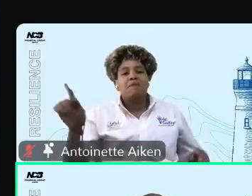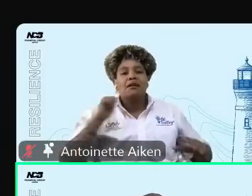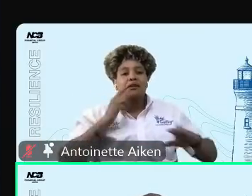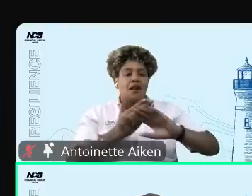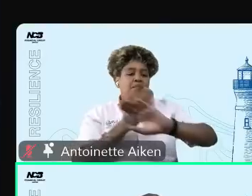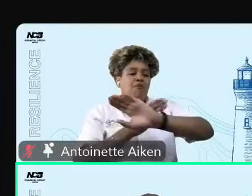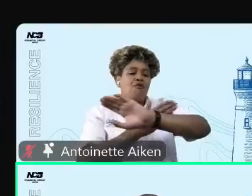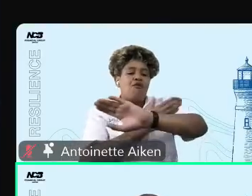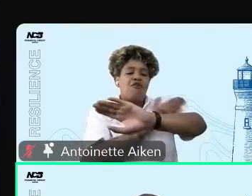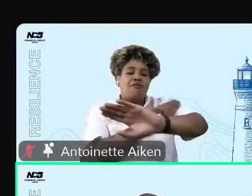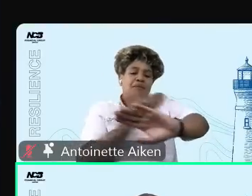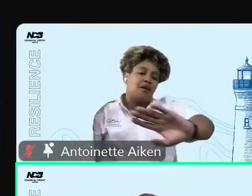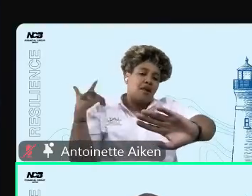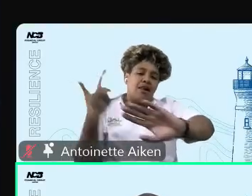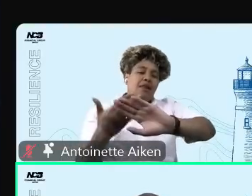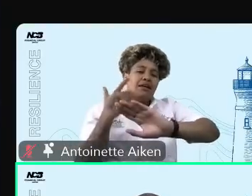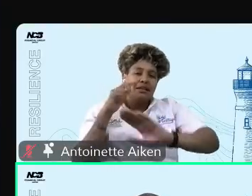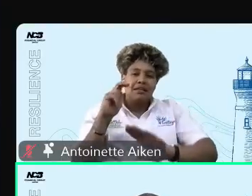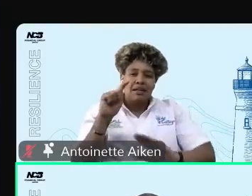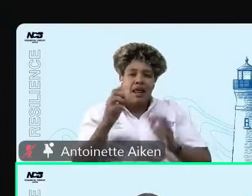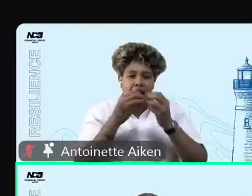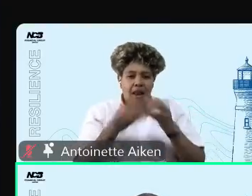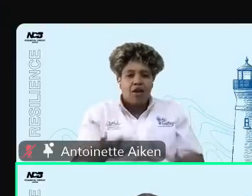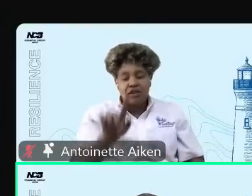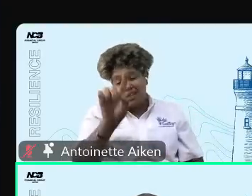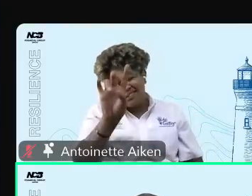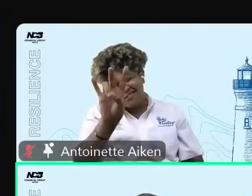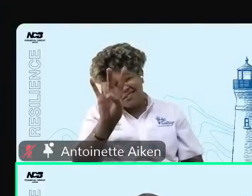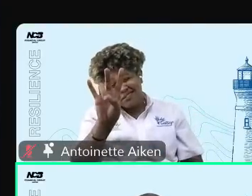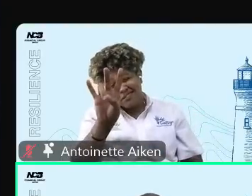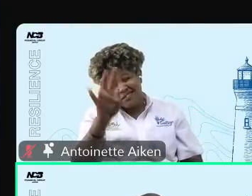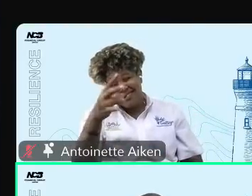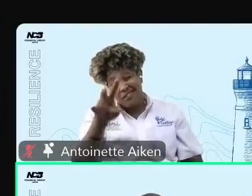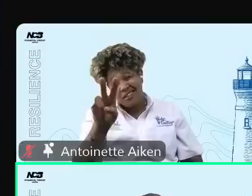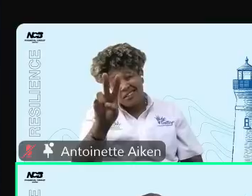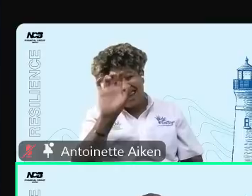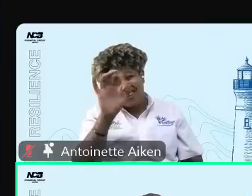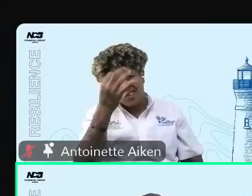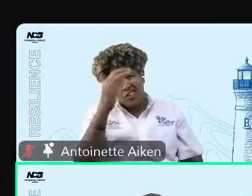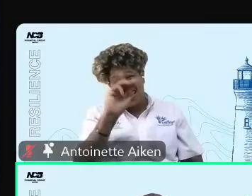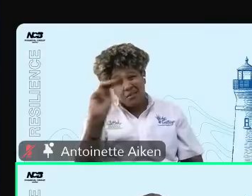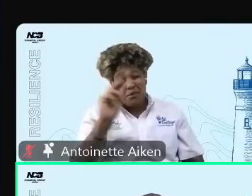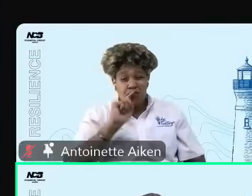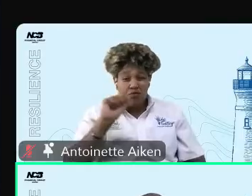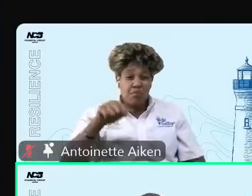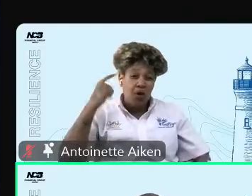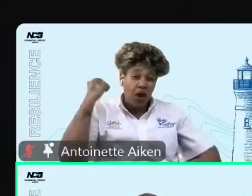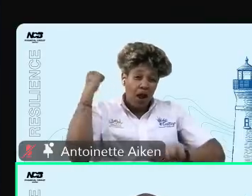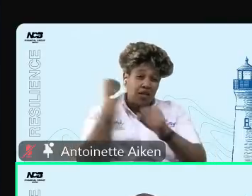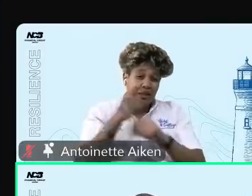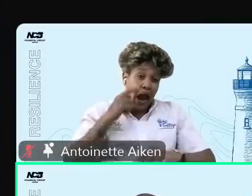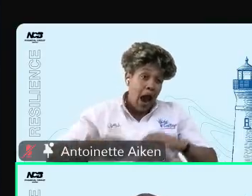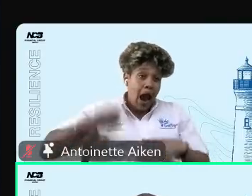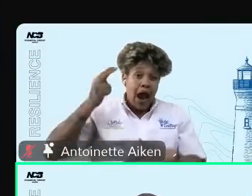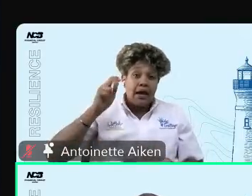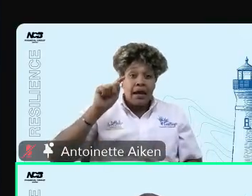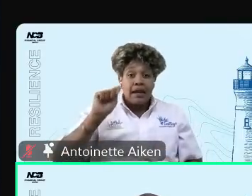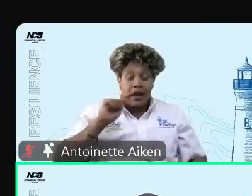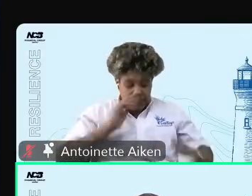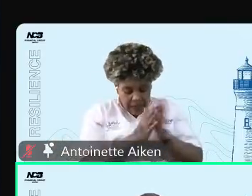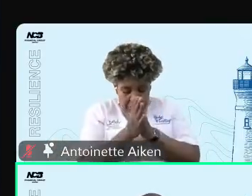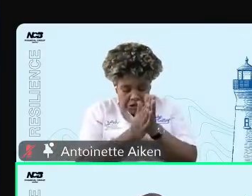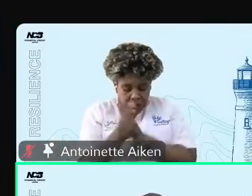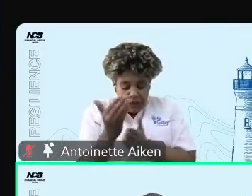improvement over the net loss of 719 million reported in the prior year. Higher net interest income and